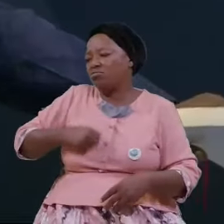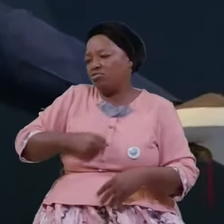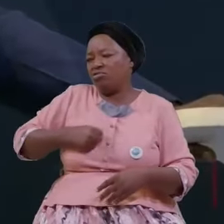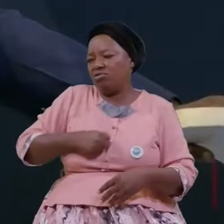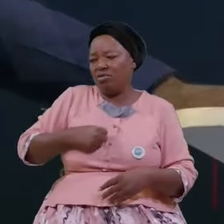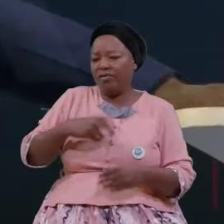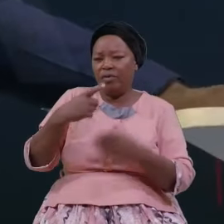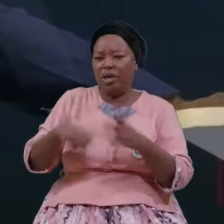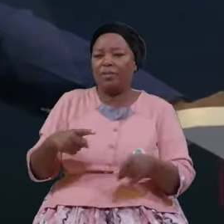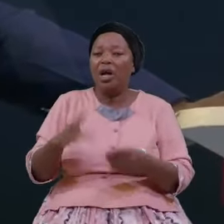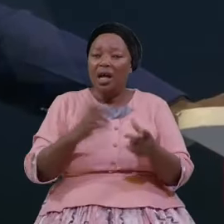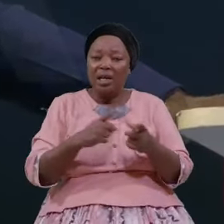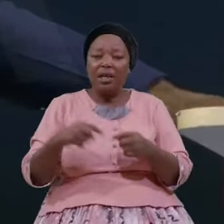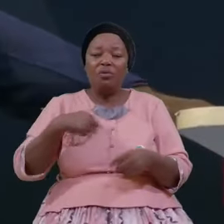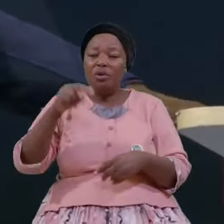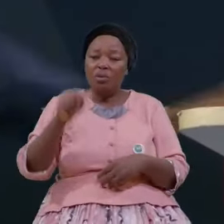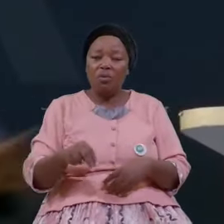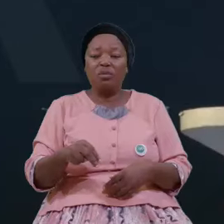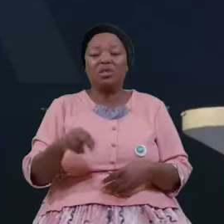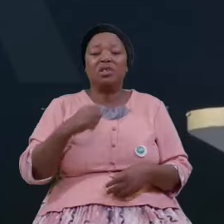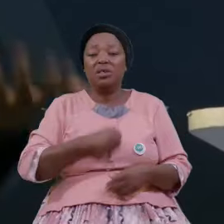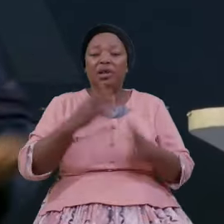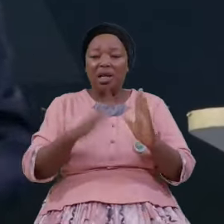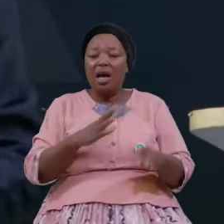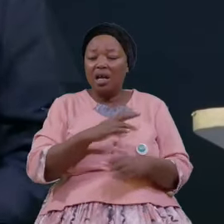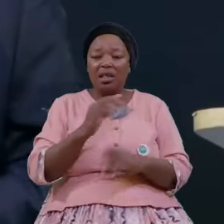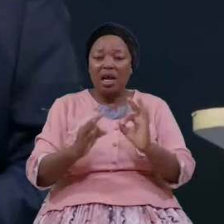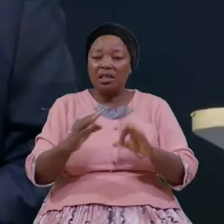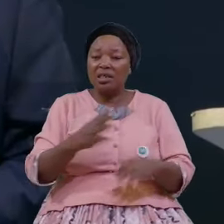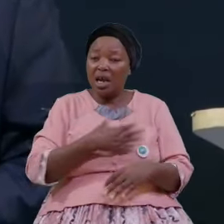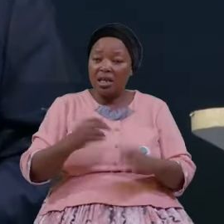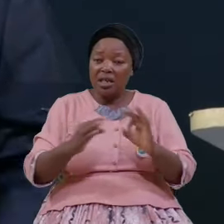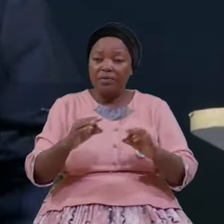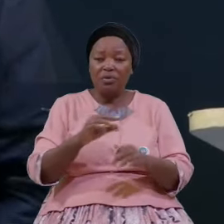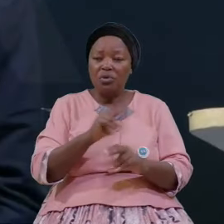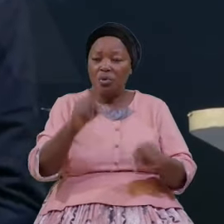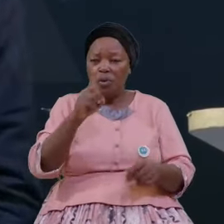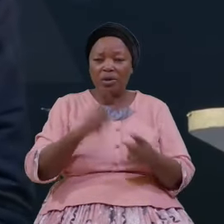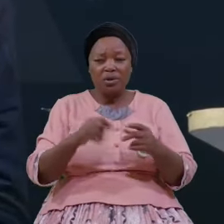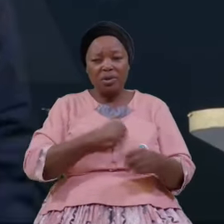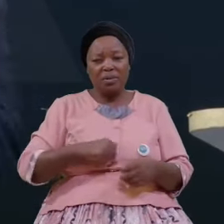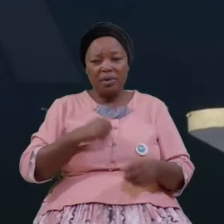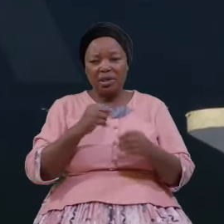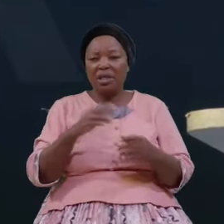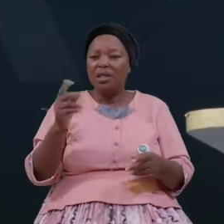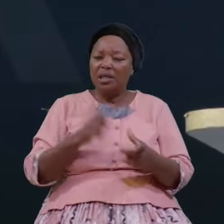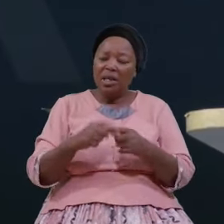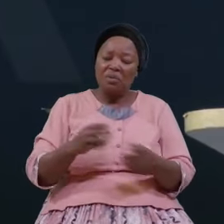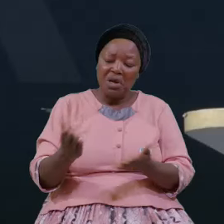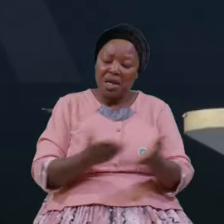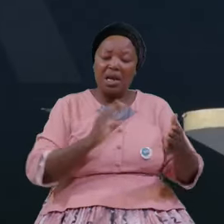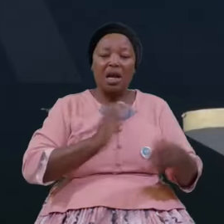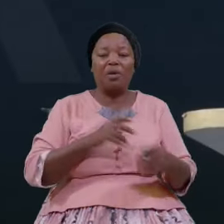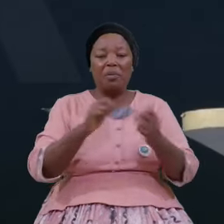sympathizers. And if there's nobody to sympathize, then we'll bear our problems all alone. And we'll